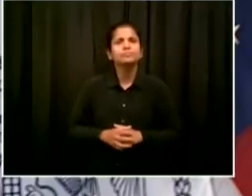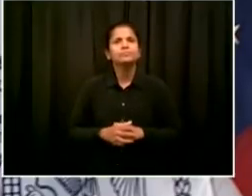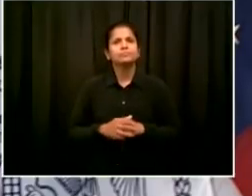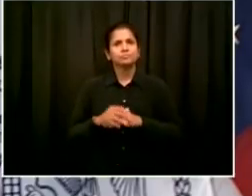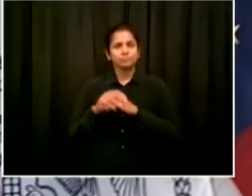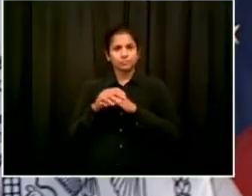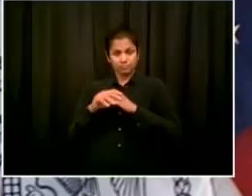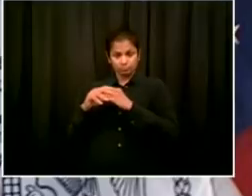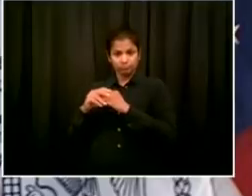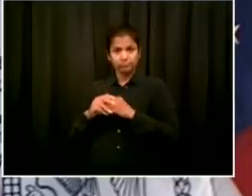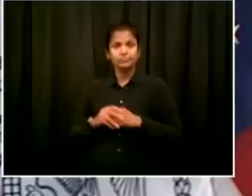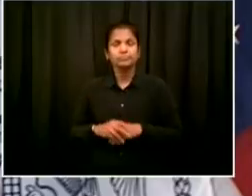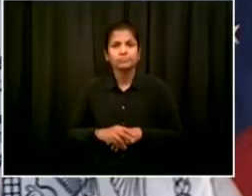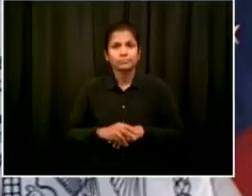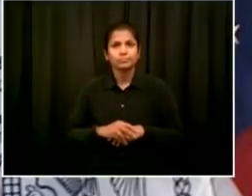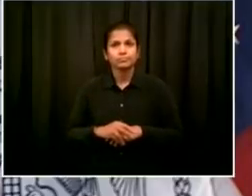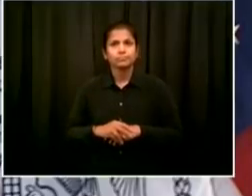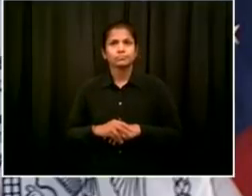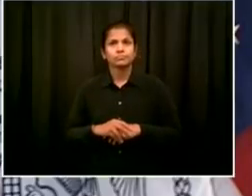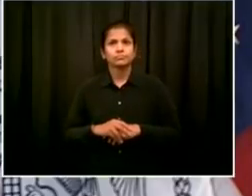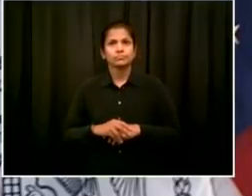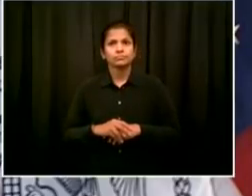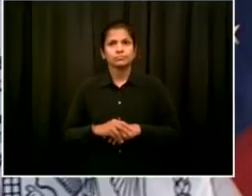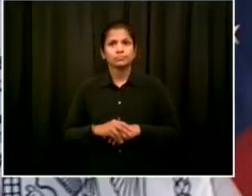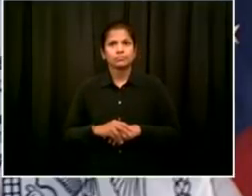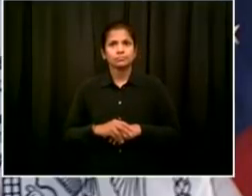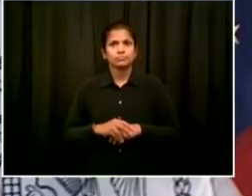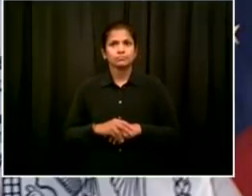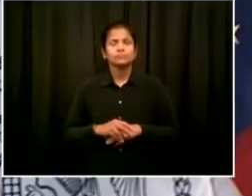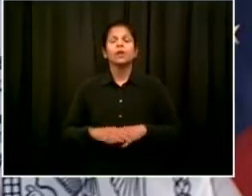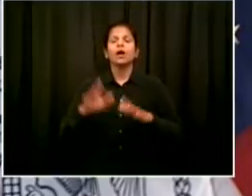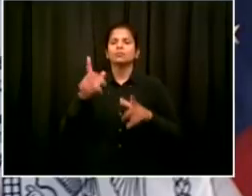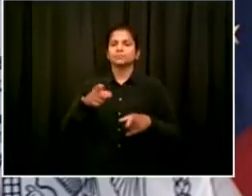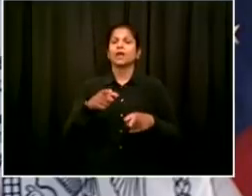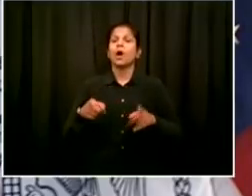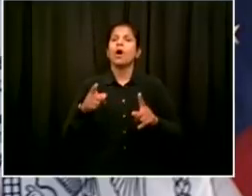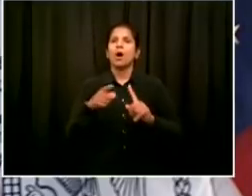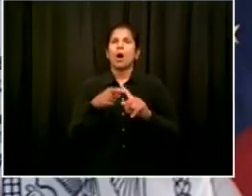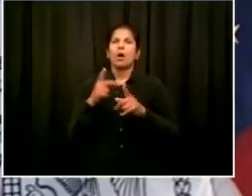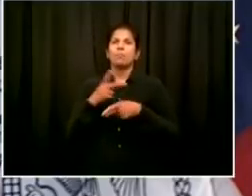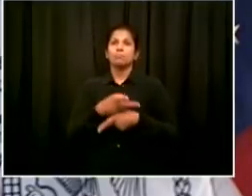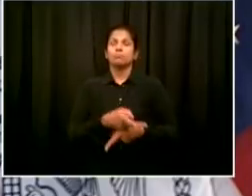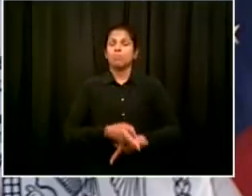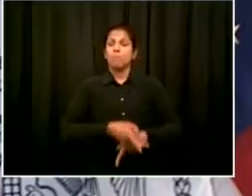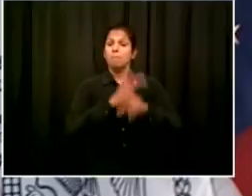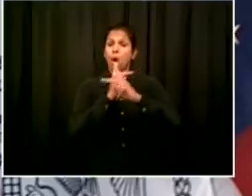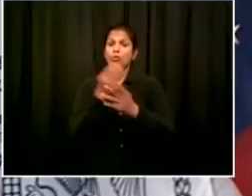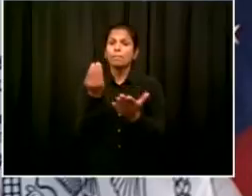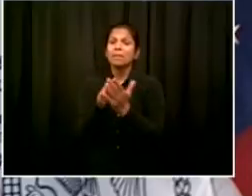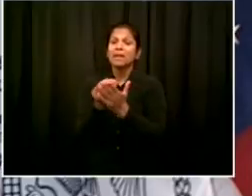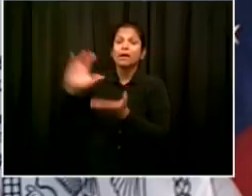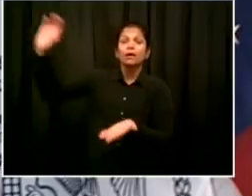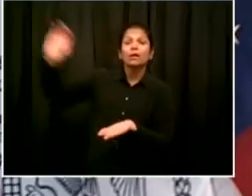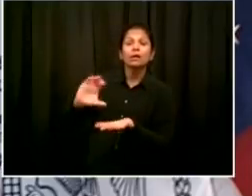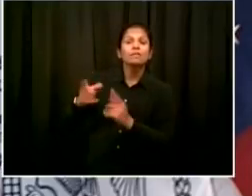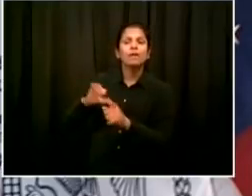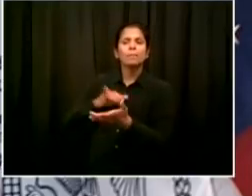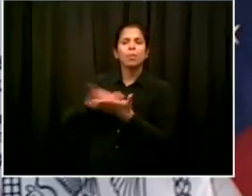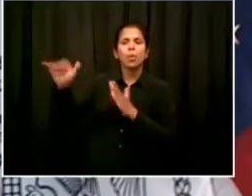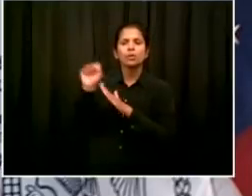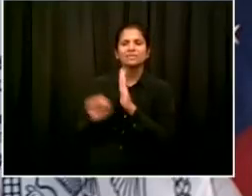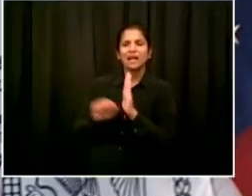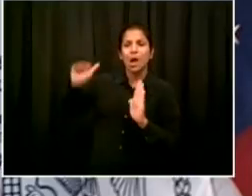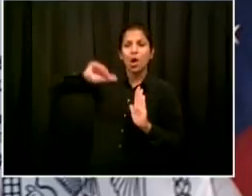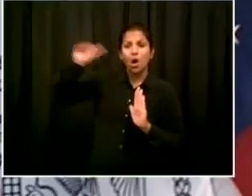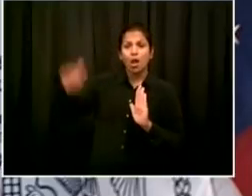borrowing authority from Albany. Has there been any progress on that at all? Is that a dead issue, or is it still alive? Where does